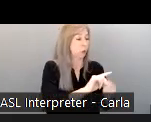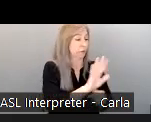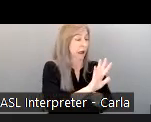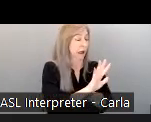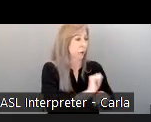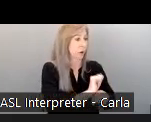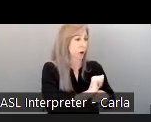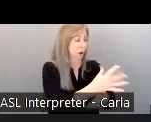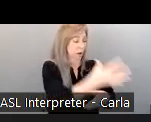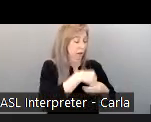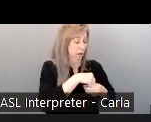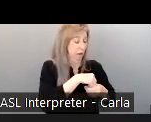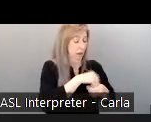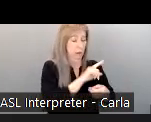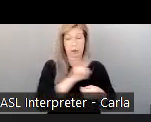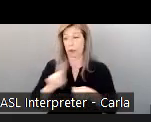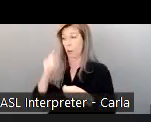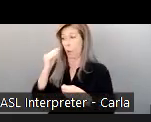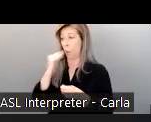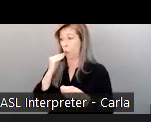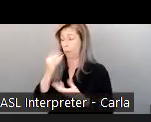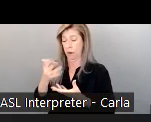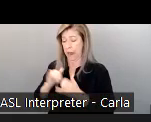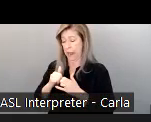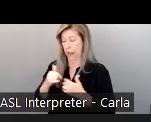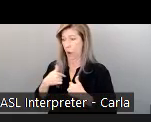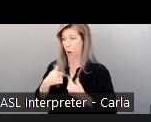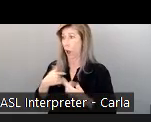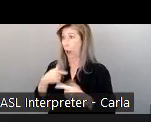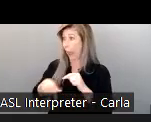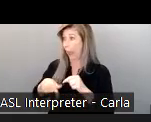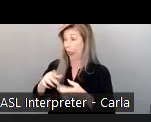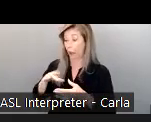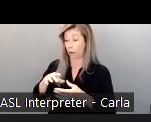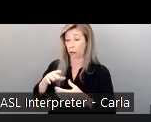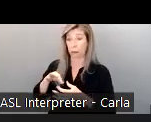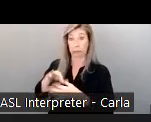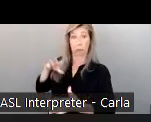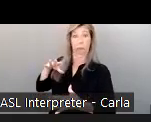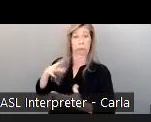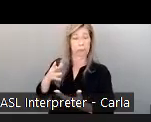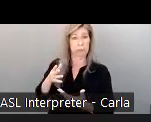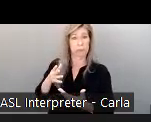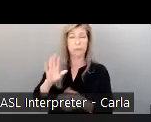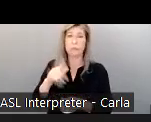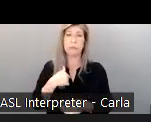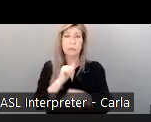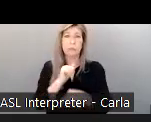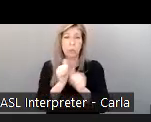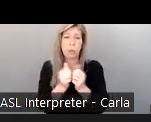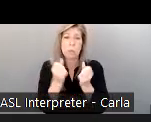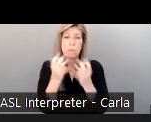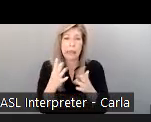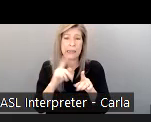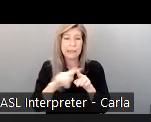I do a lot of clinical supervision for many agencies that are in the helping profession. And so